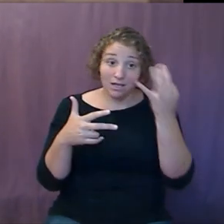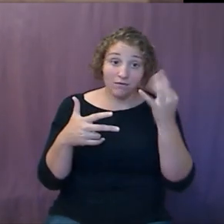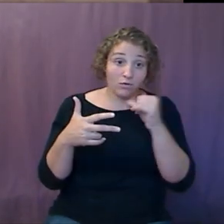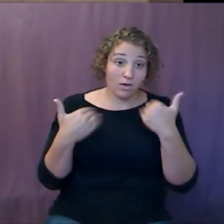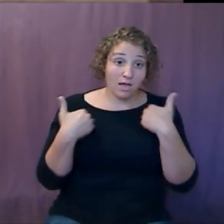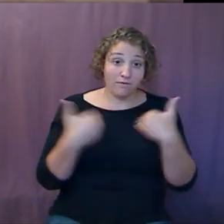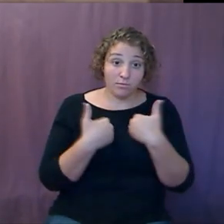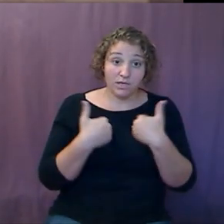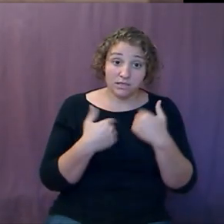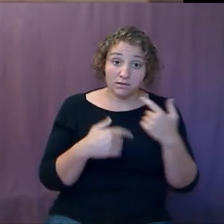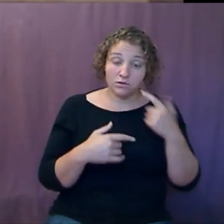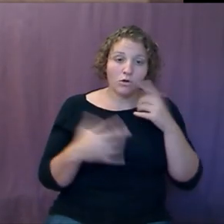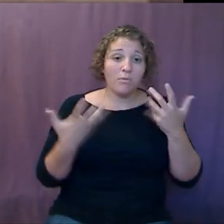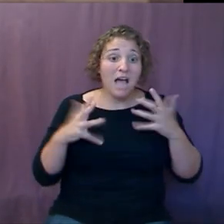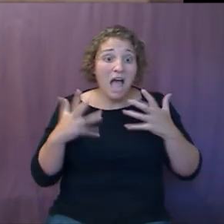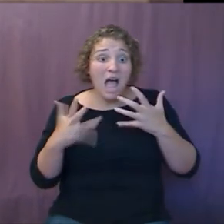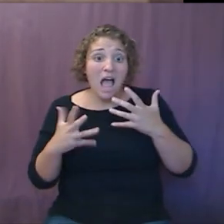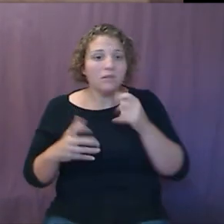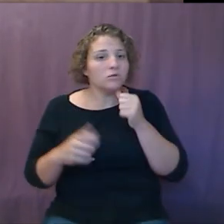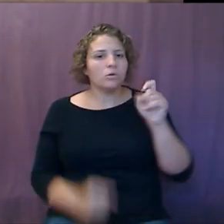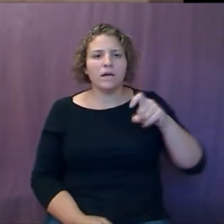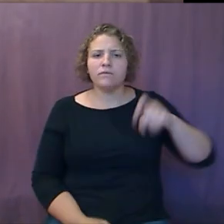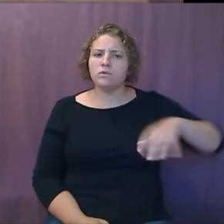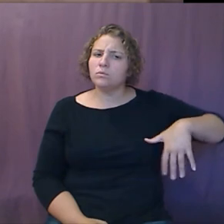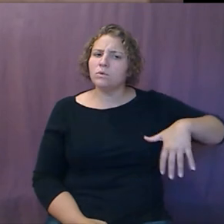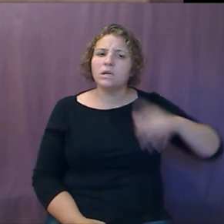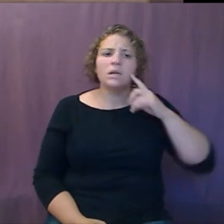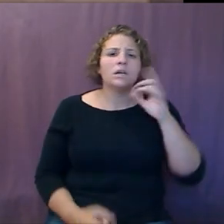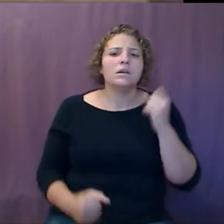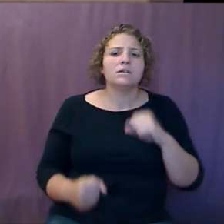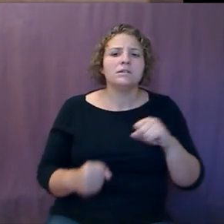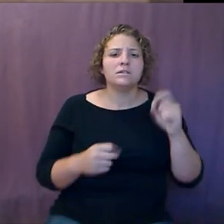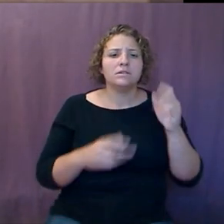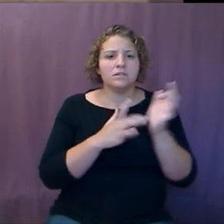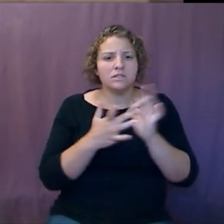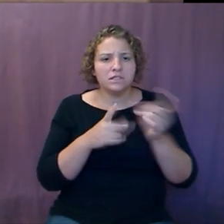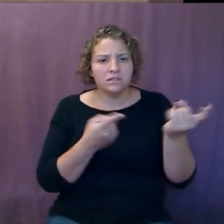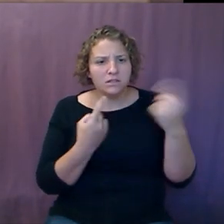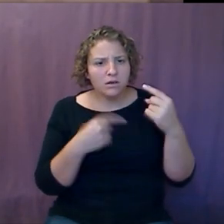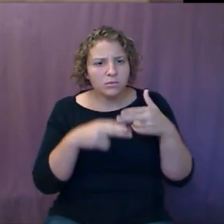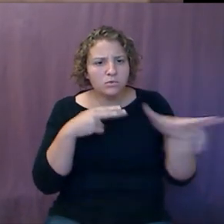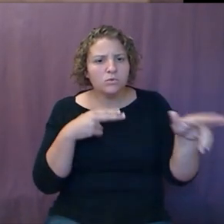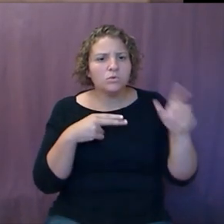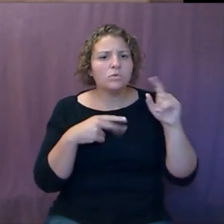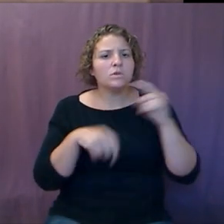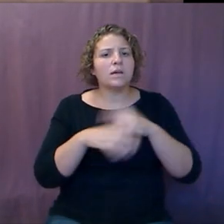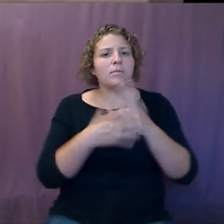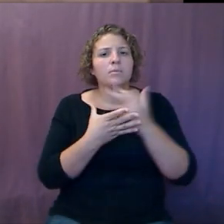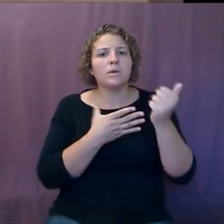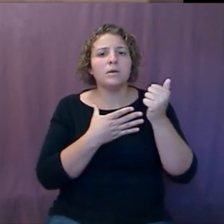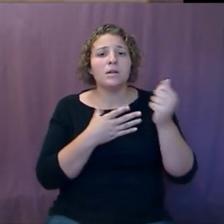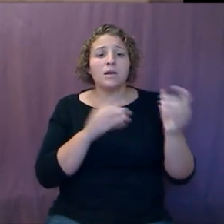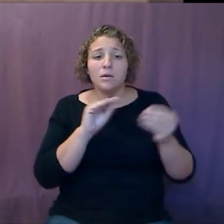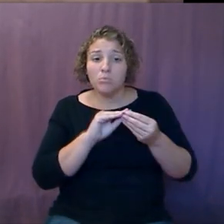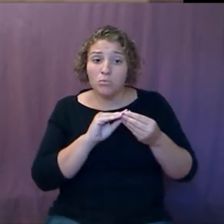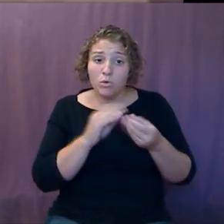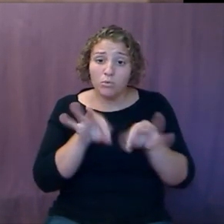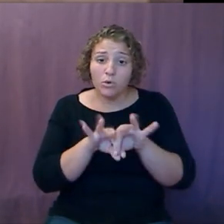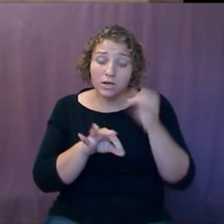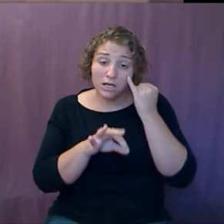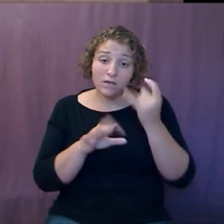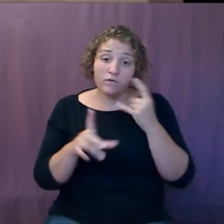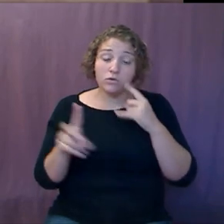be excited jesus is coming time is running out and more importantly if you're here or you're listening and you don't know christ you're you